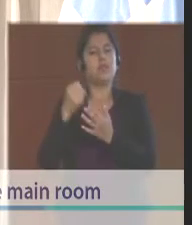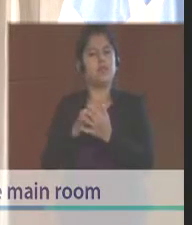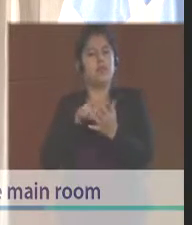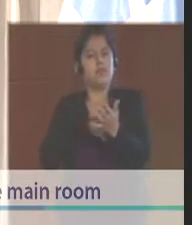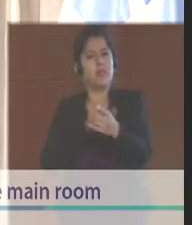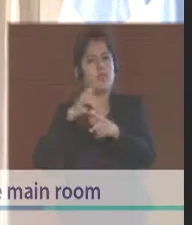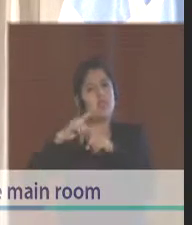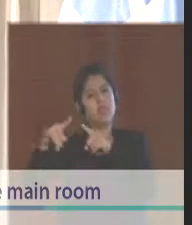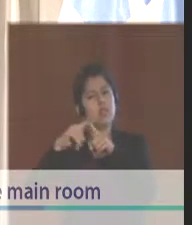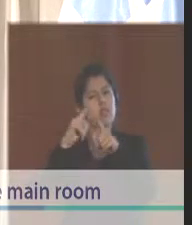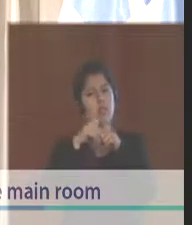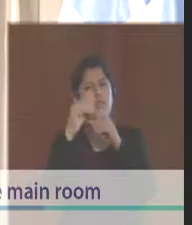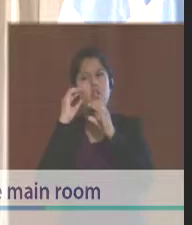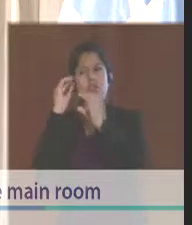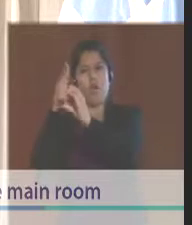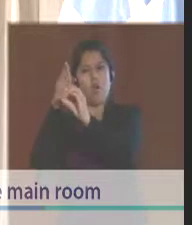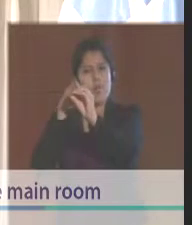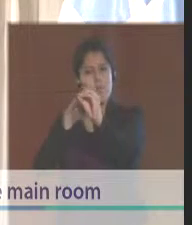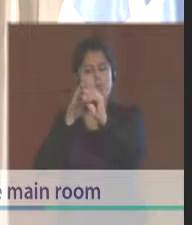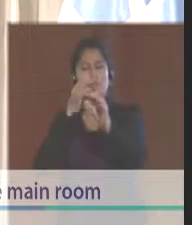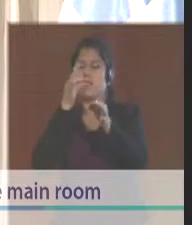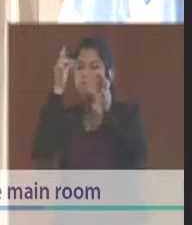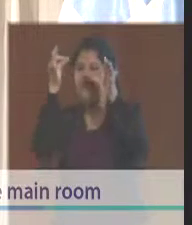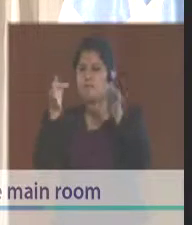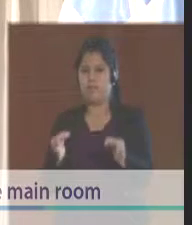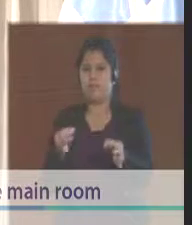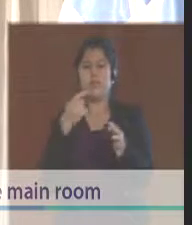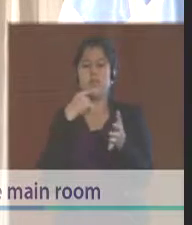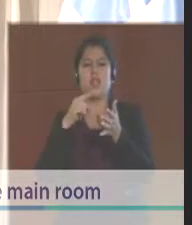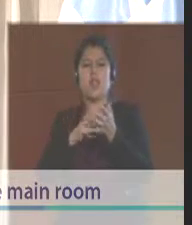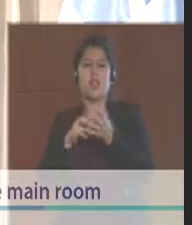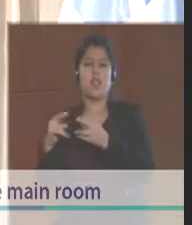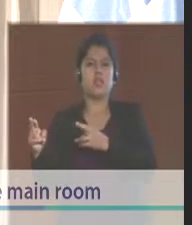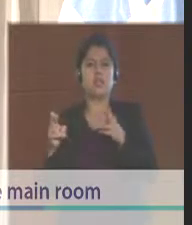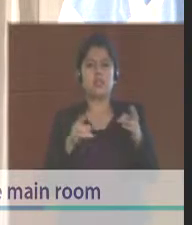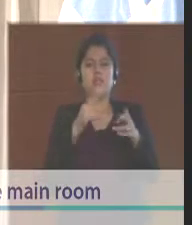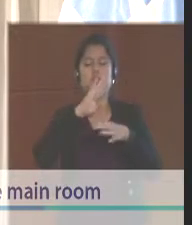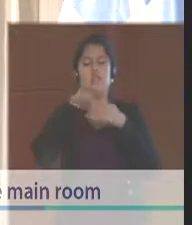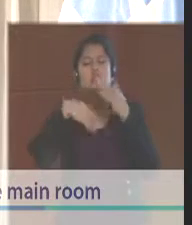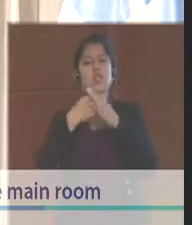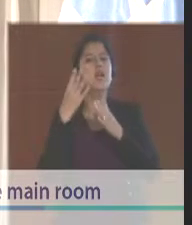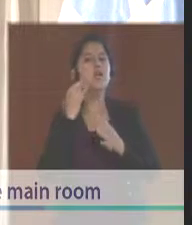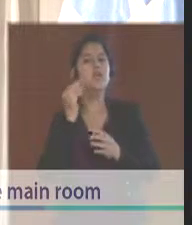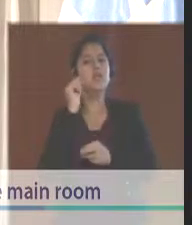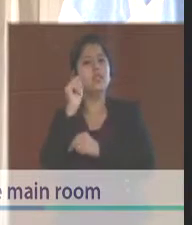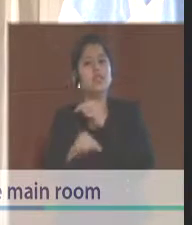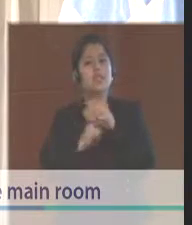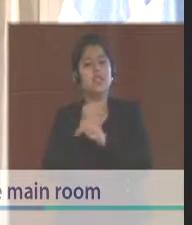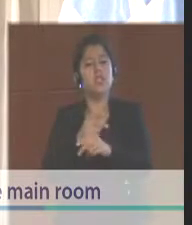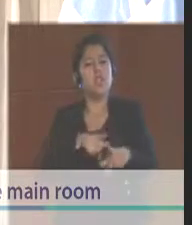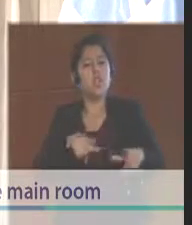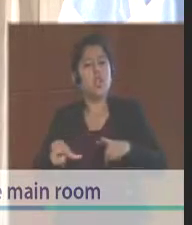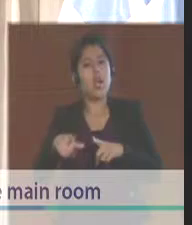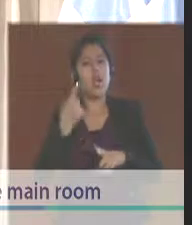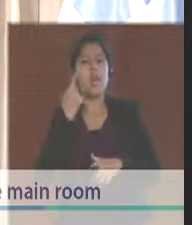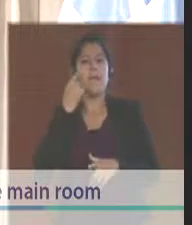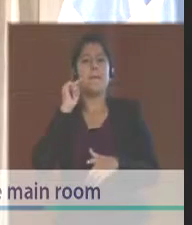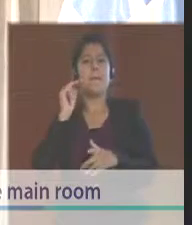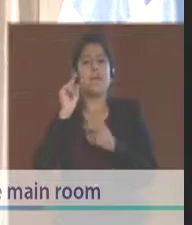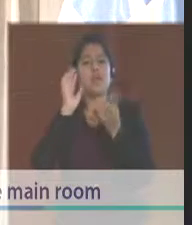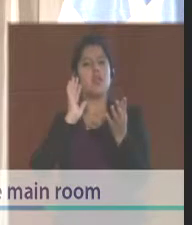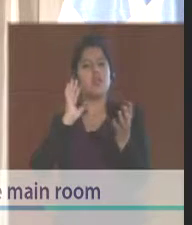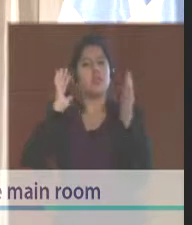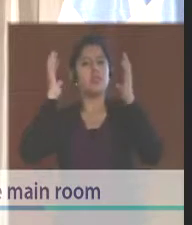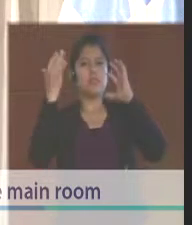a strategic line and several objectives which are specific to the national capacities and local capacities